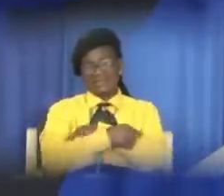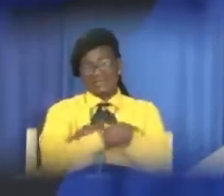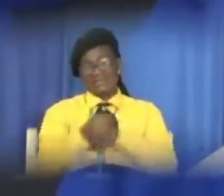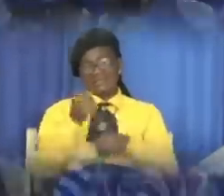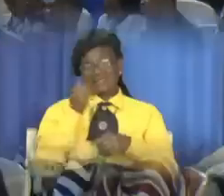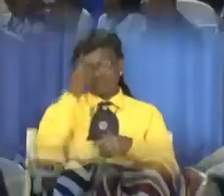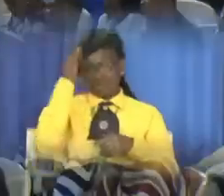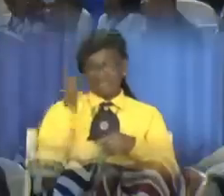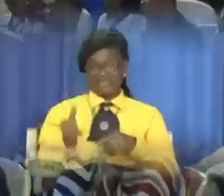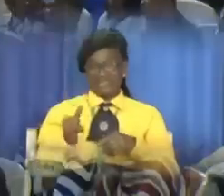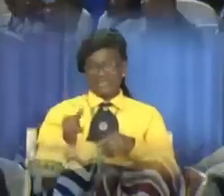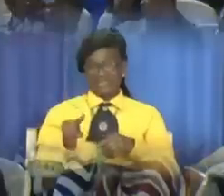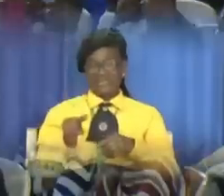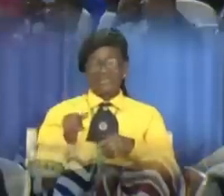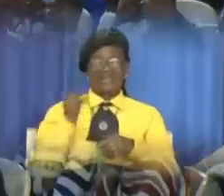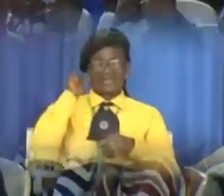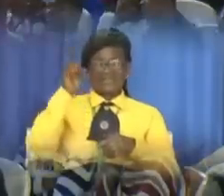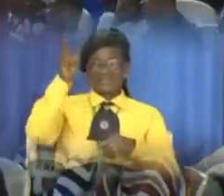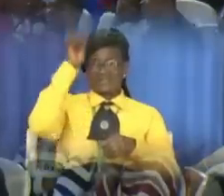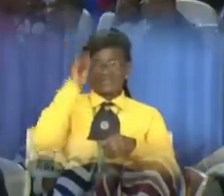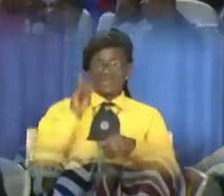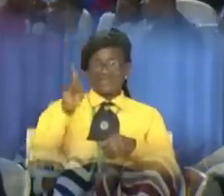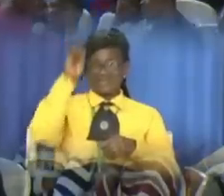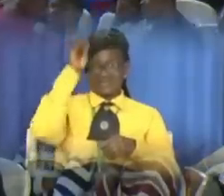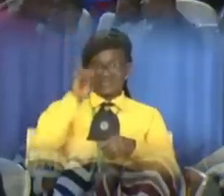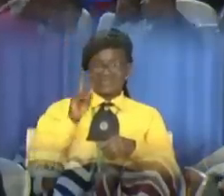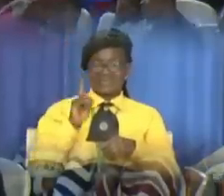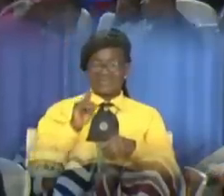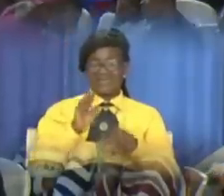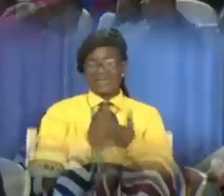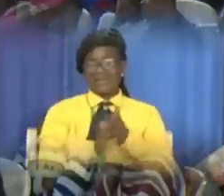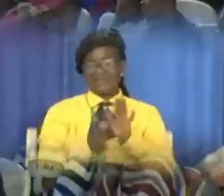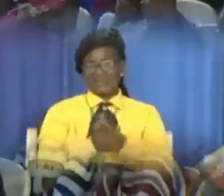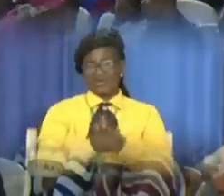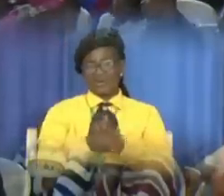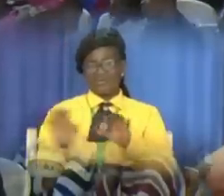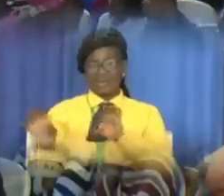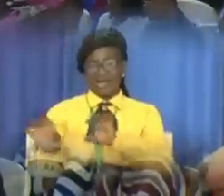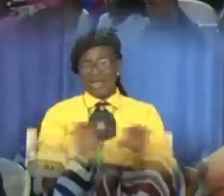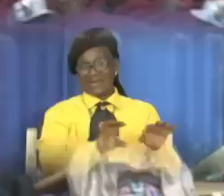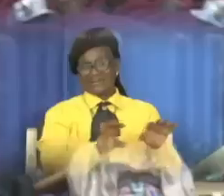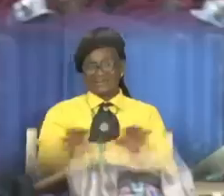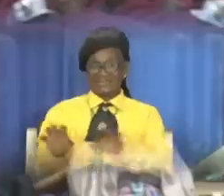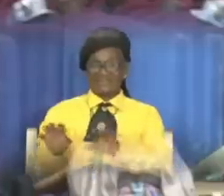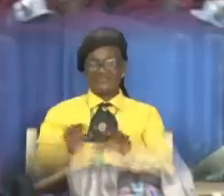suddenly his destiny became activated.